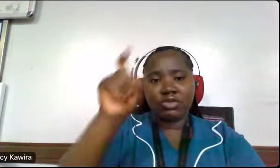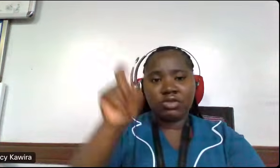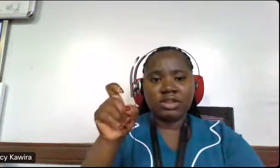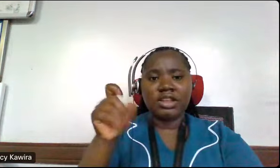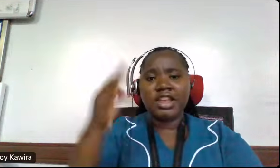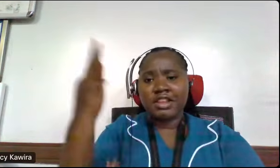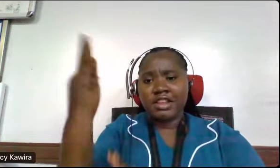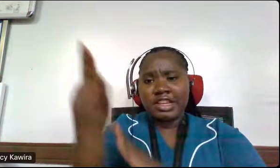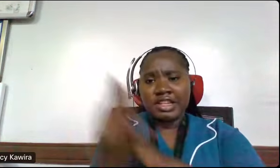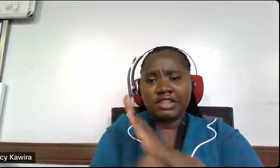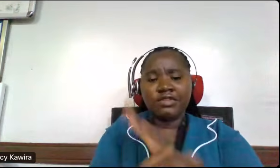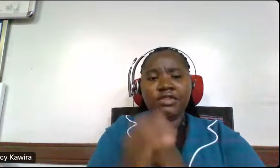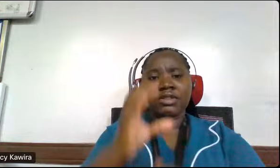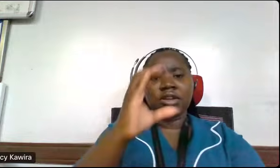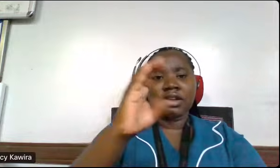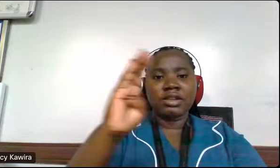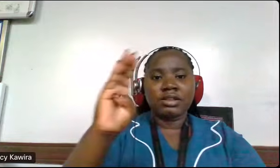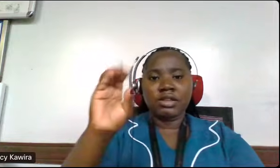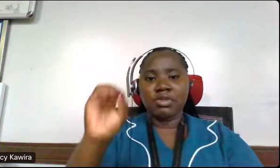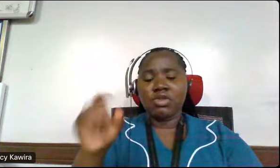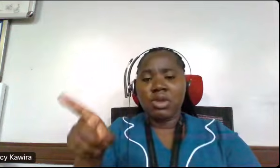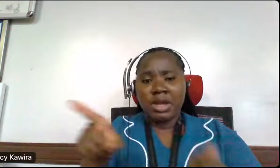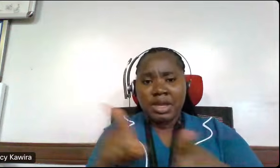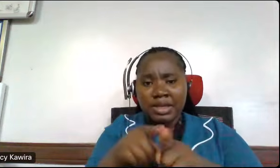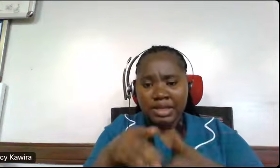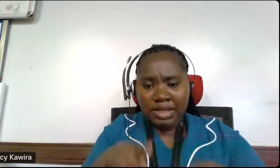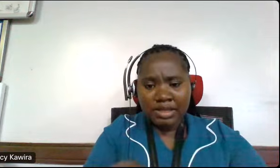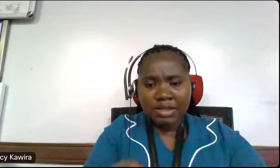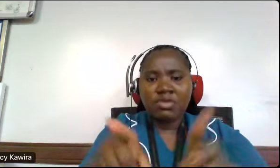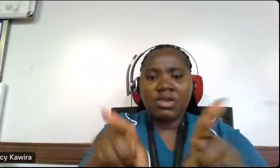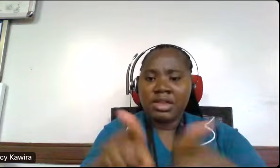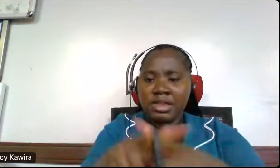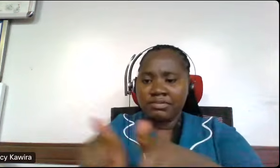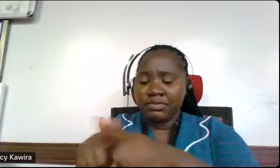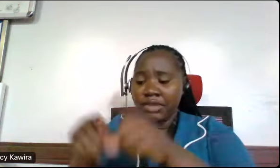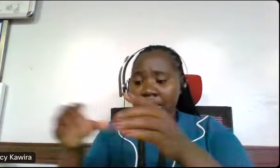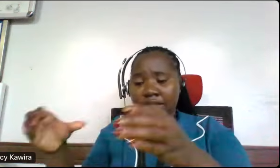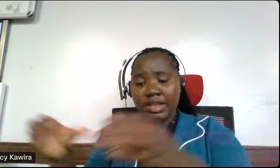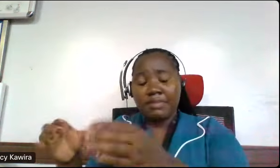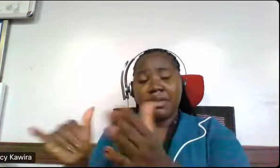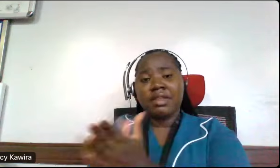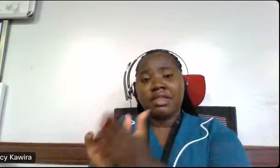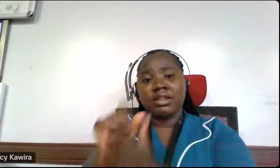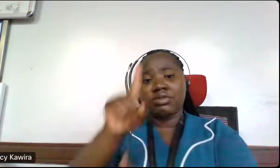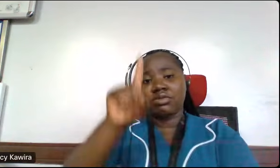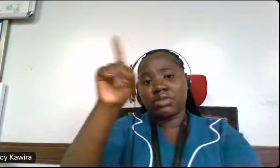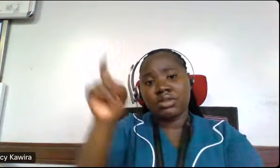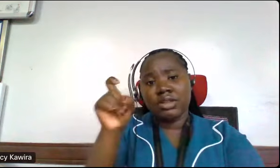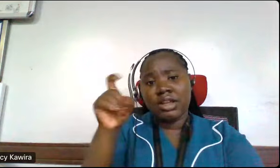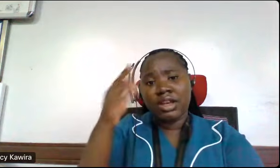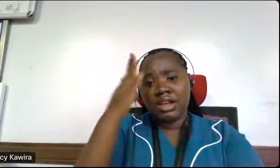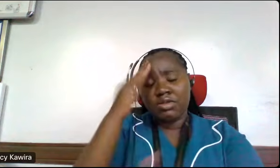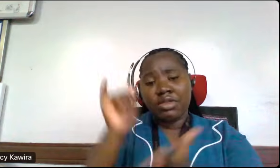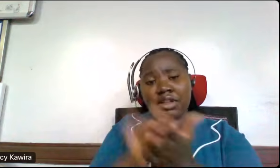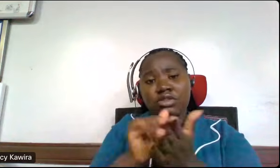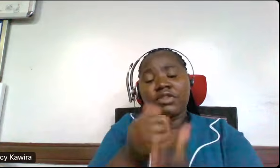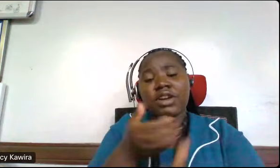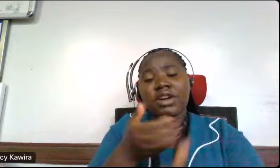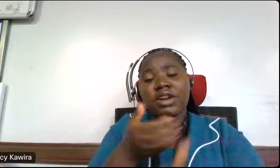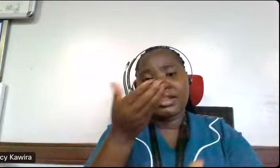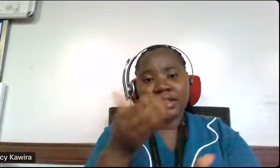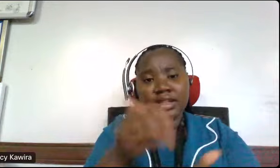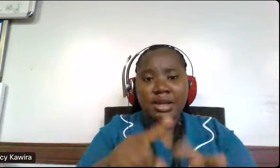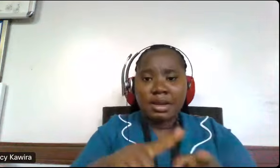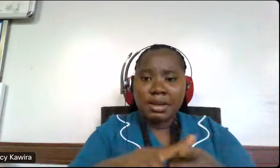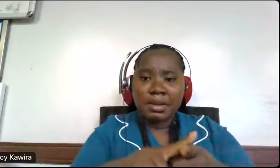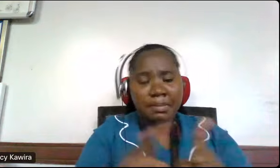Is the return for a CBO filed the same way as that for a company? That was the question. I know Yes, you've addressed it, but you